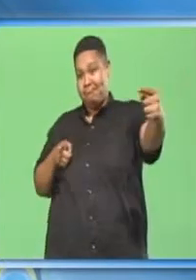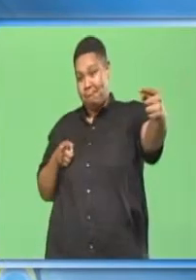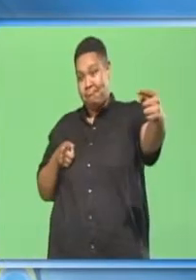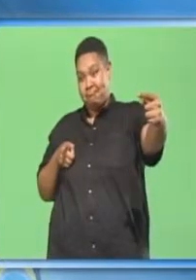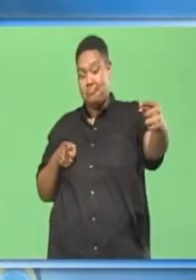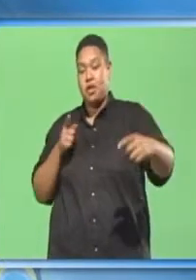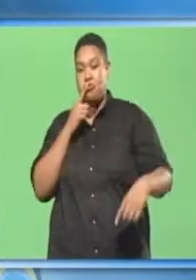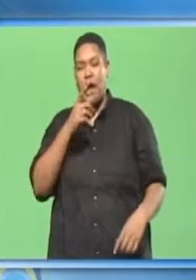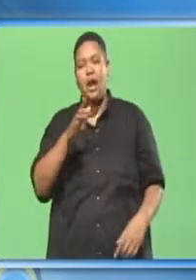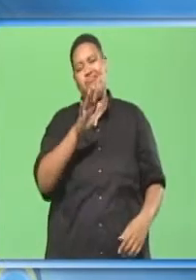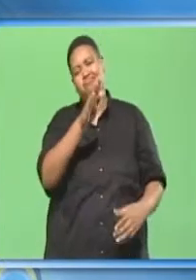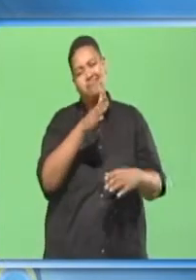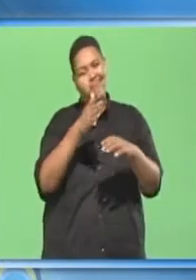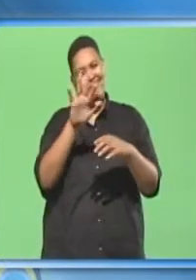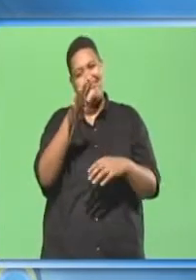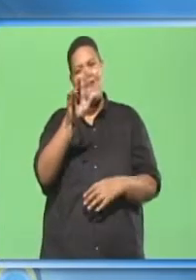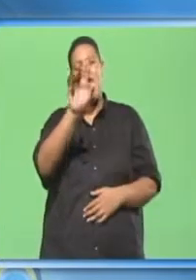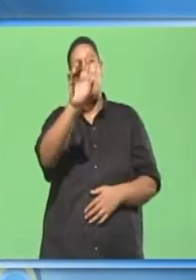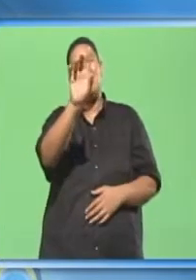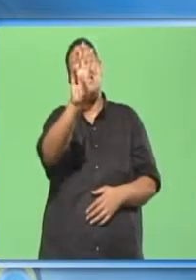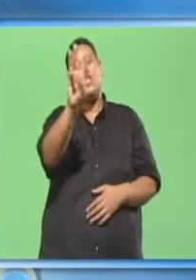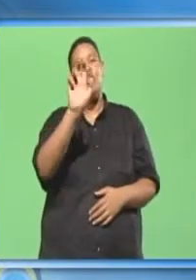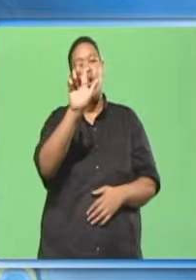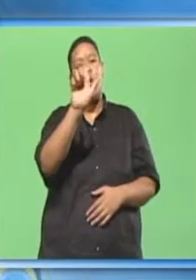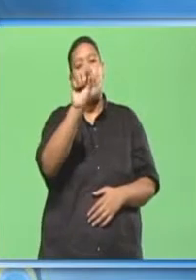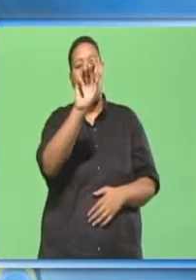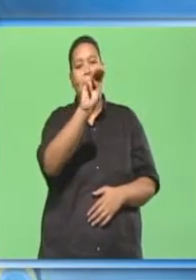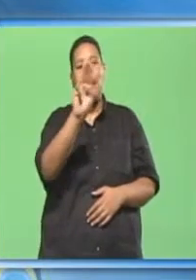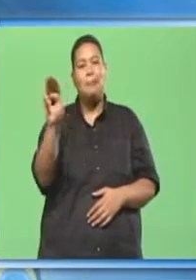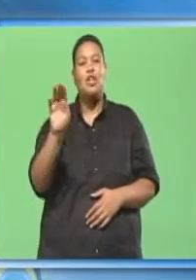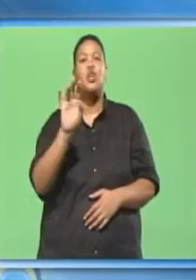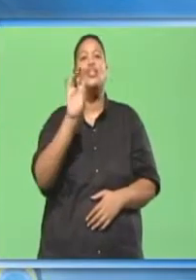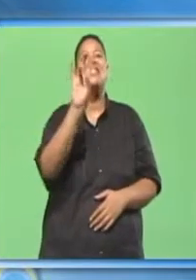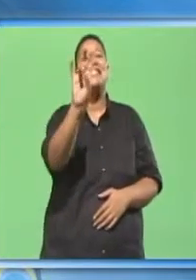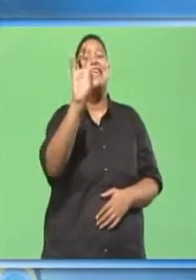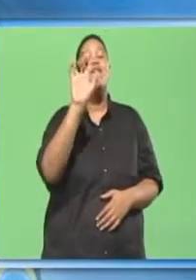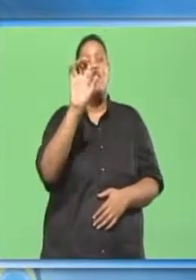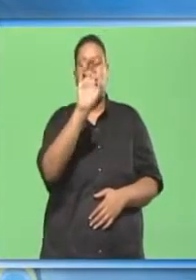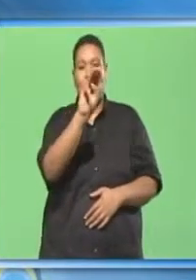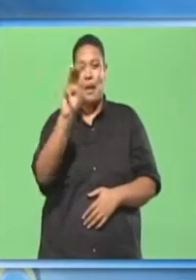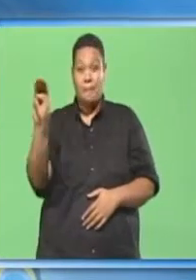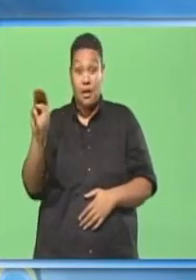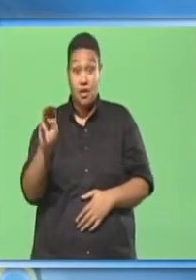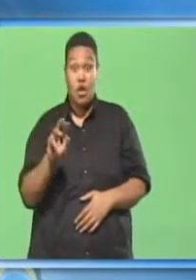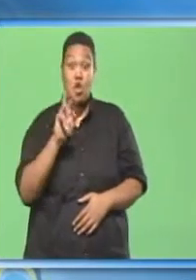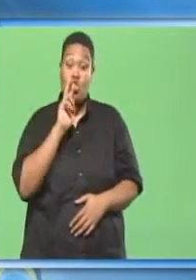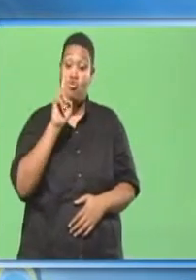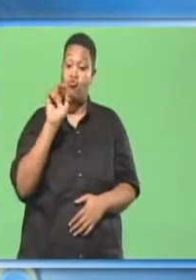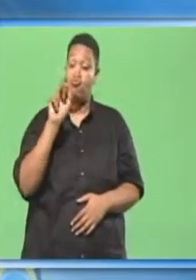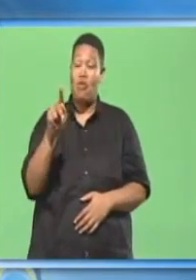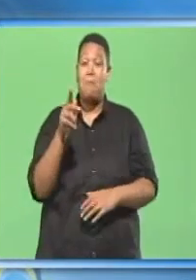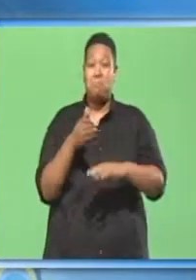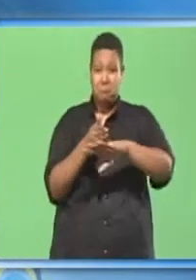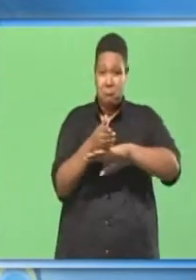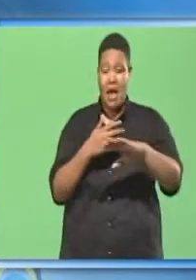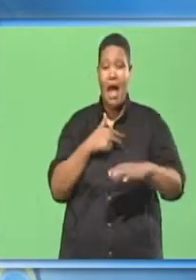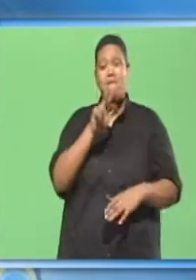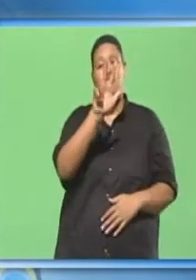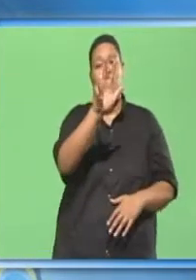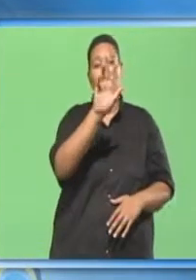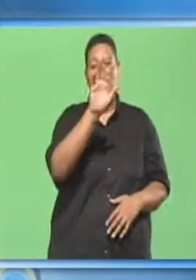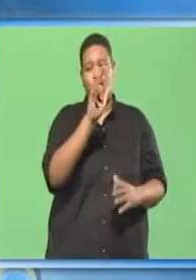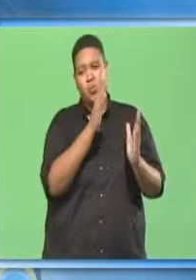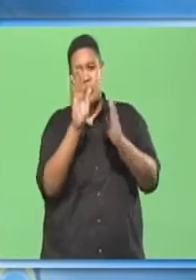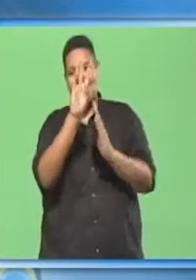blade usually ranging from 620 millimeters to 700 millimeters. The rip saw usually has 3 to 6